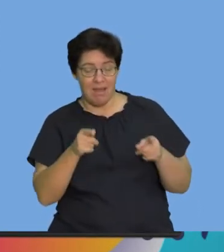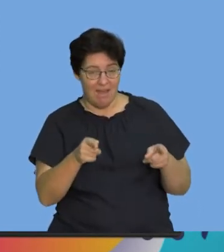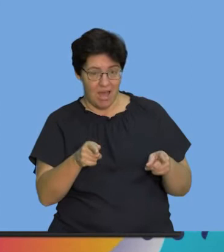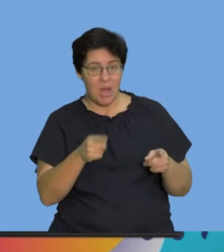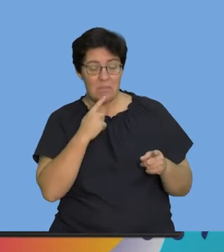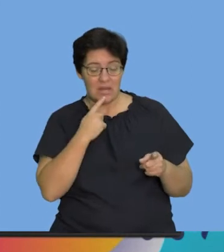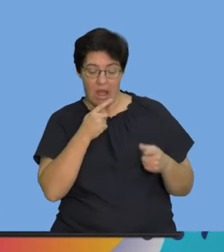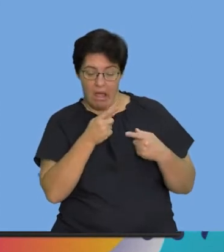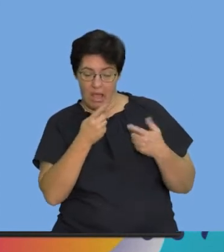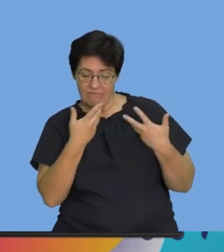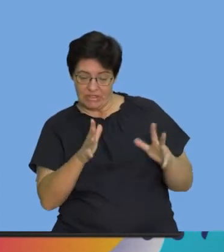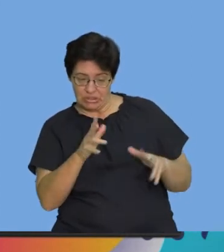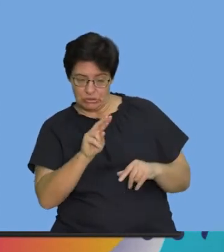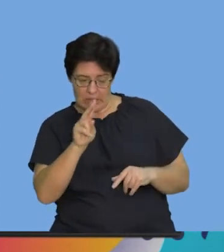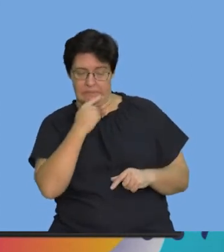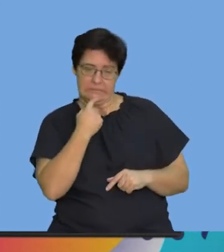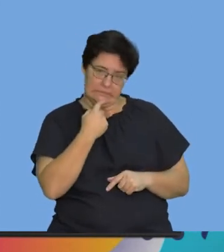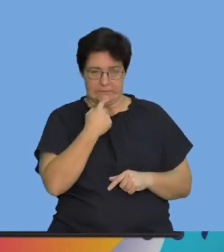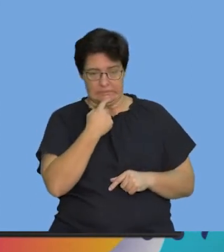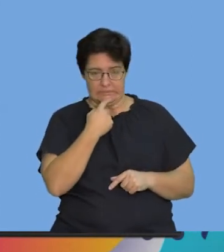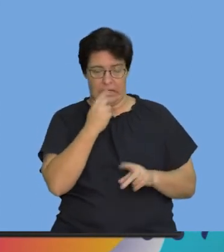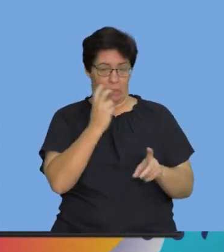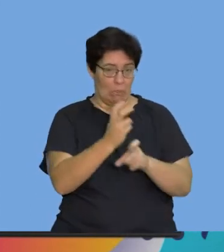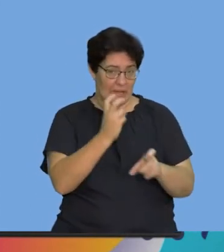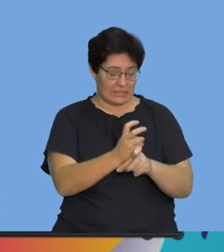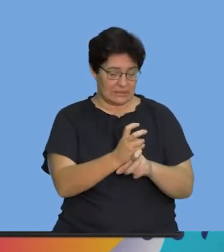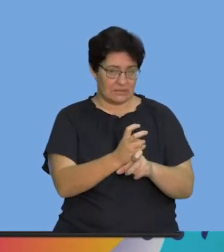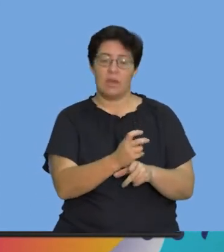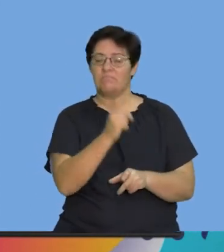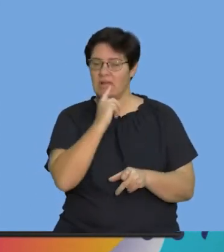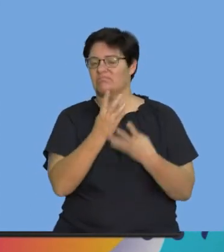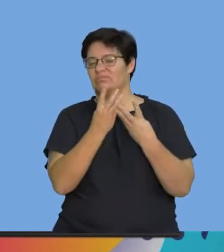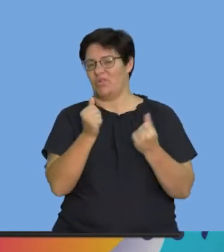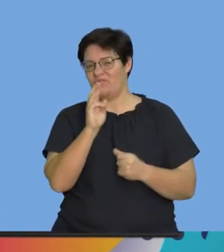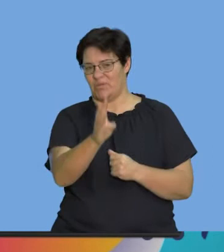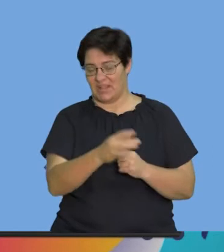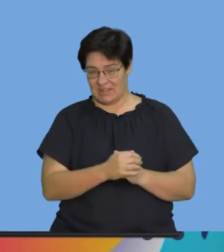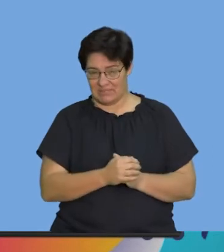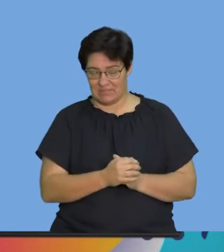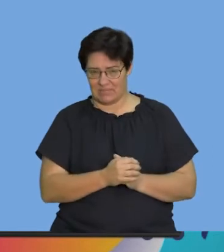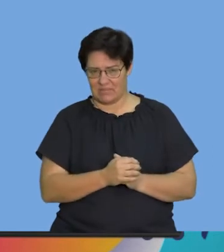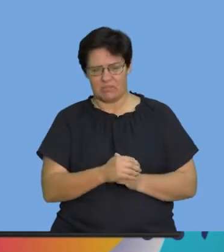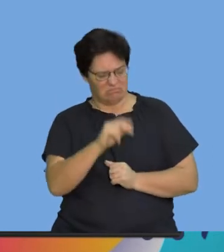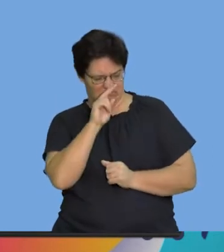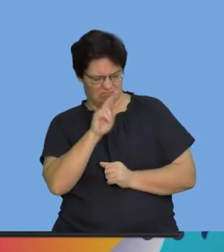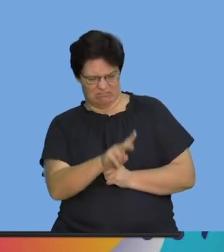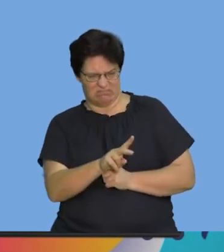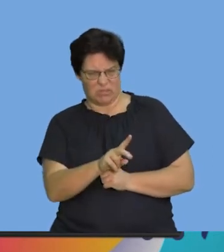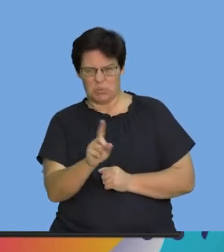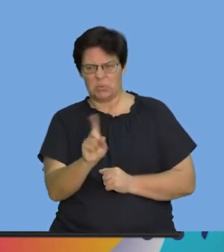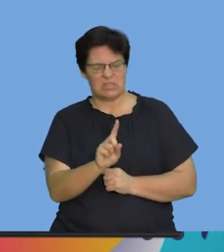quite a challenge, but then you have me today and we're gonna sort that out. So let's just have a look at what exactly is it